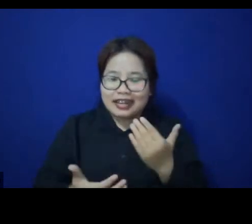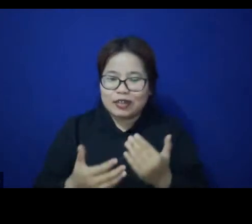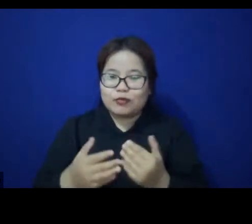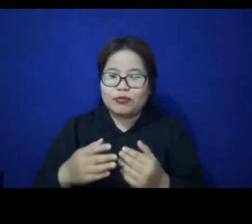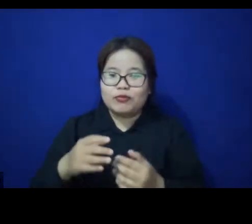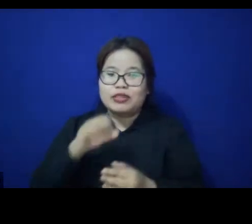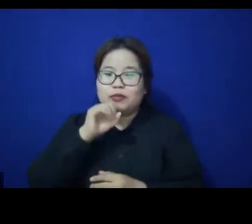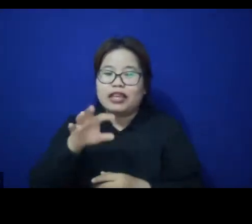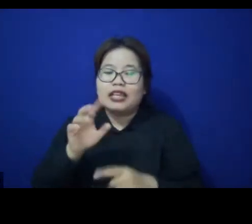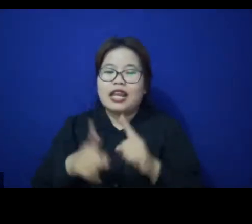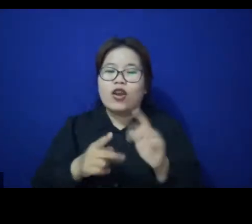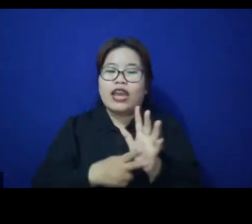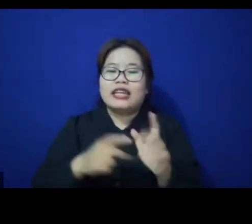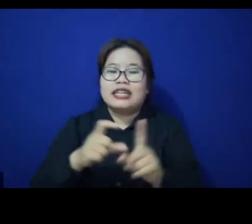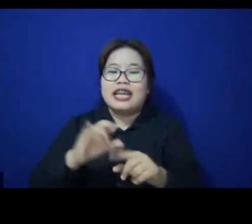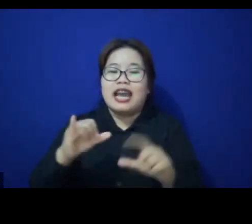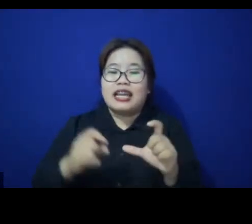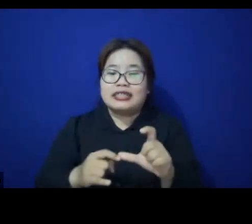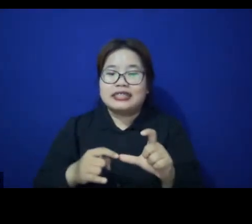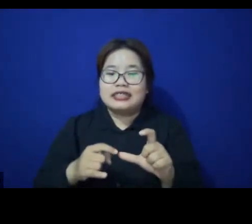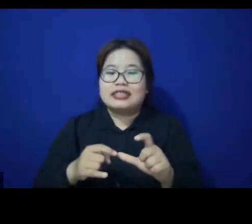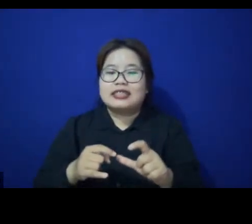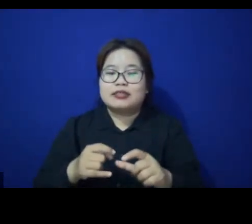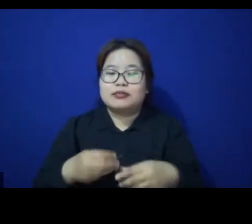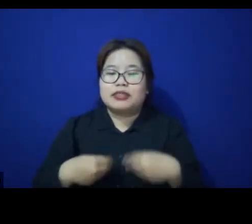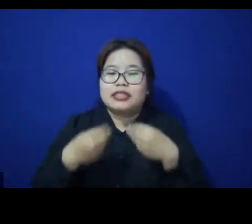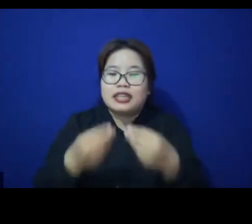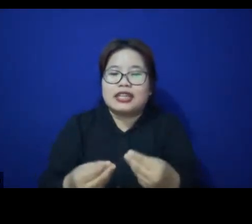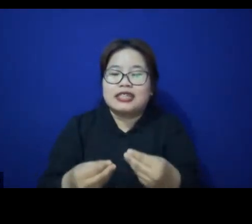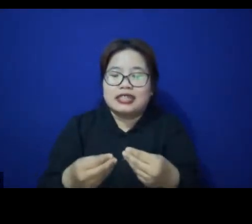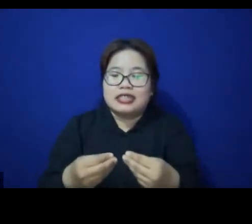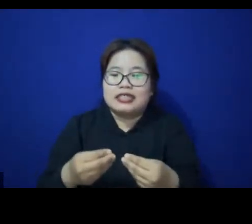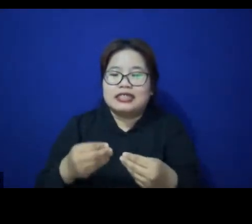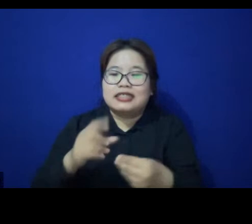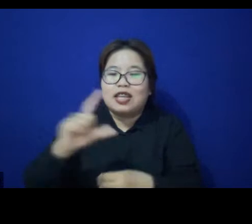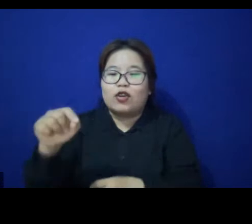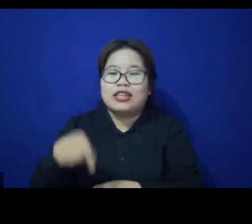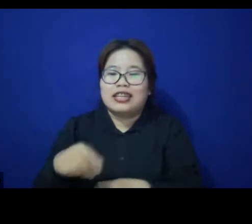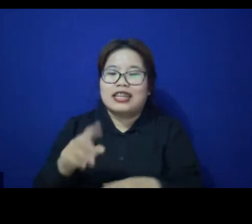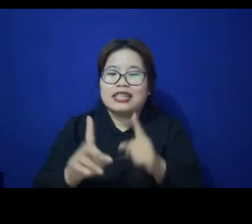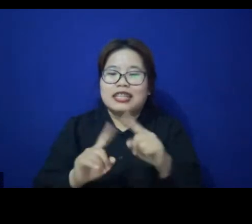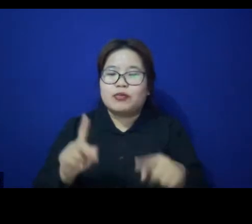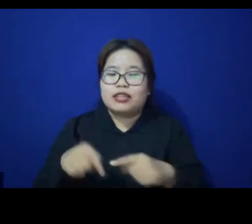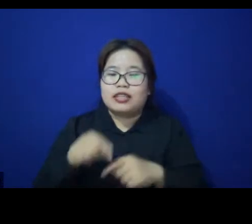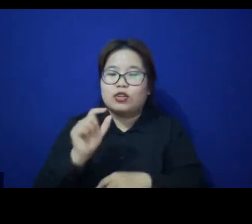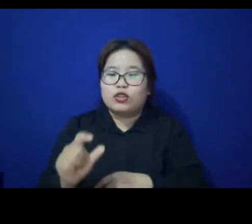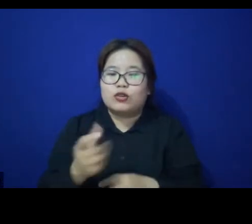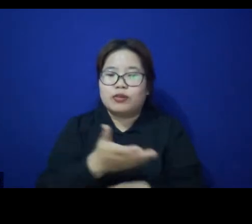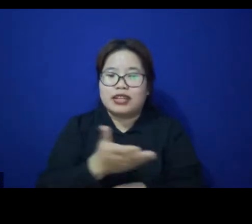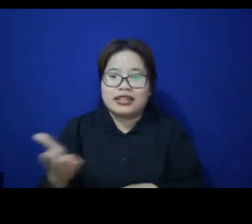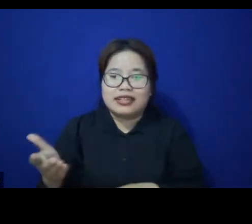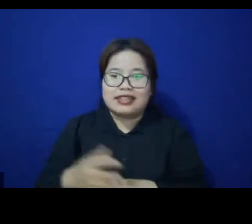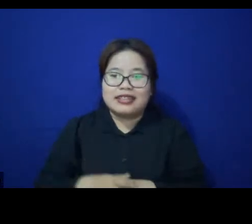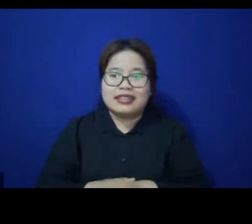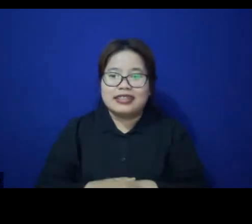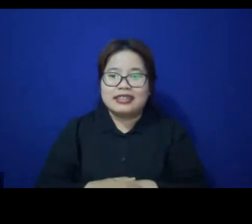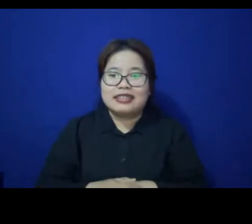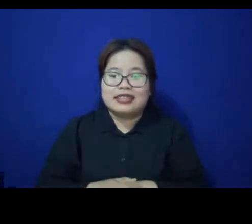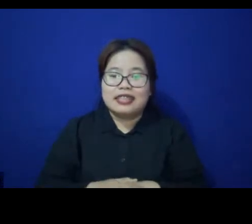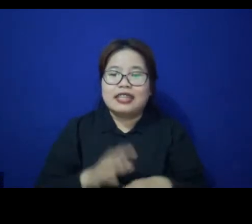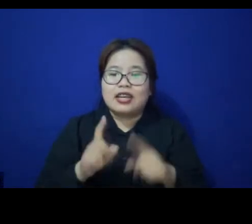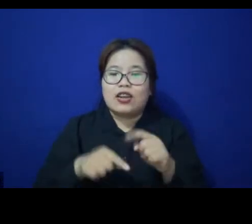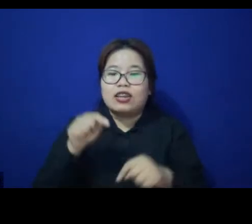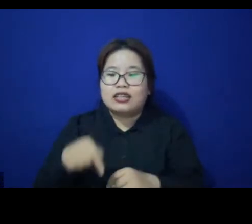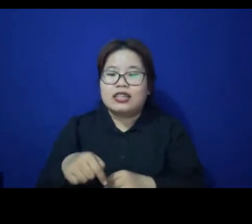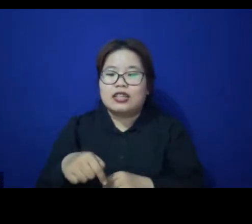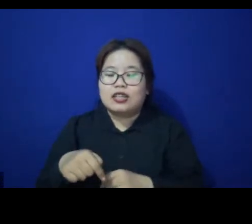There can be a support worker sitting with her, but we need more from the hospital. And that was fundamentally the finding. And